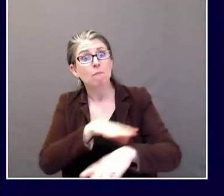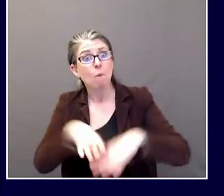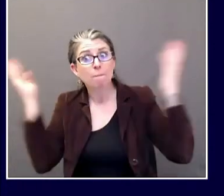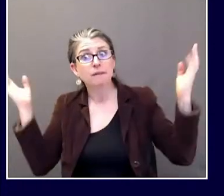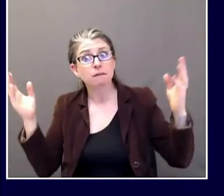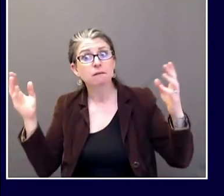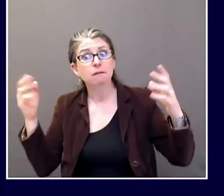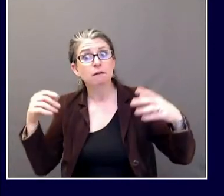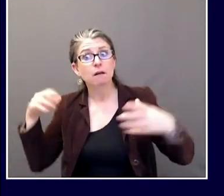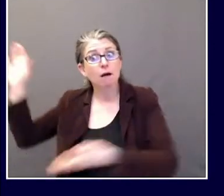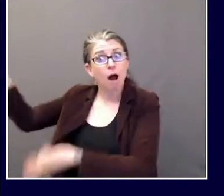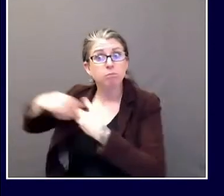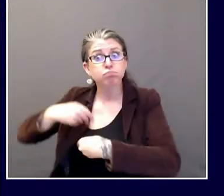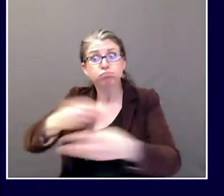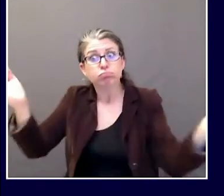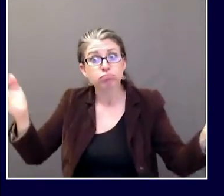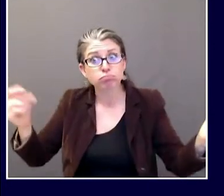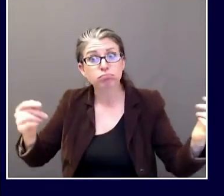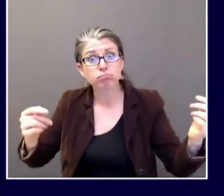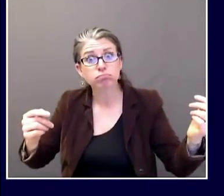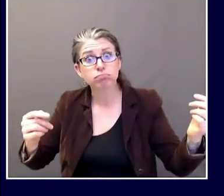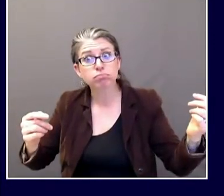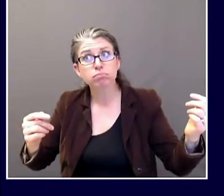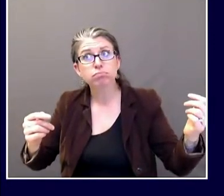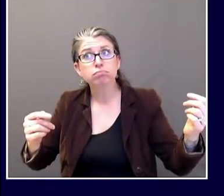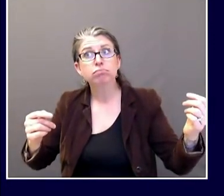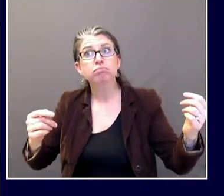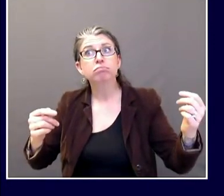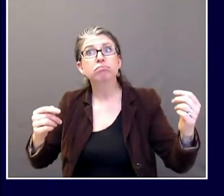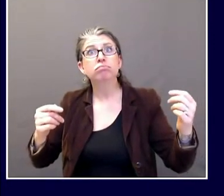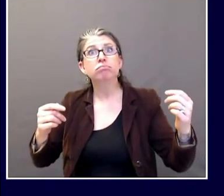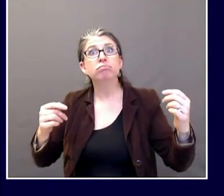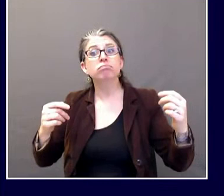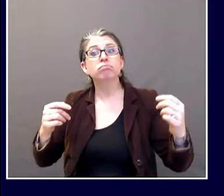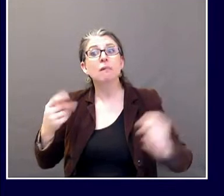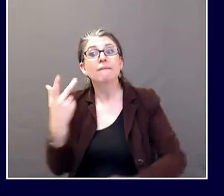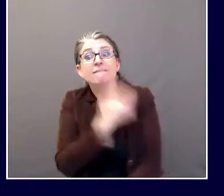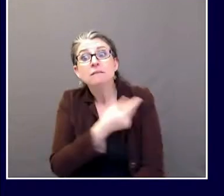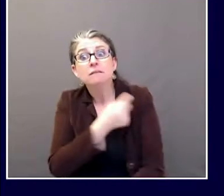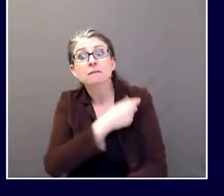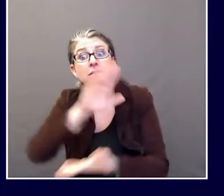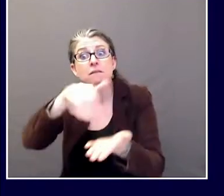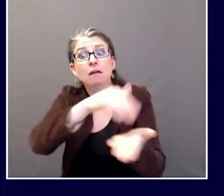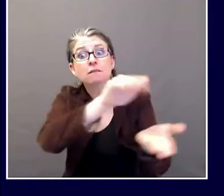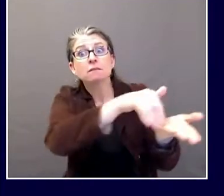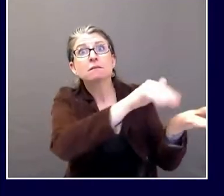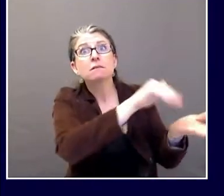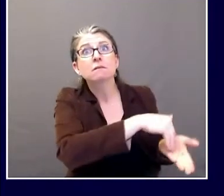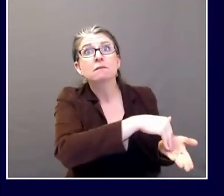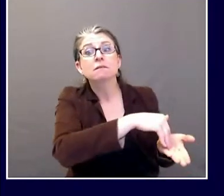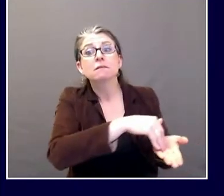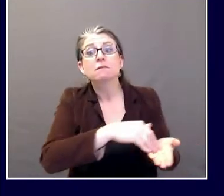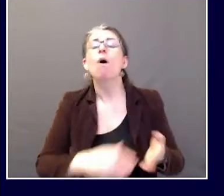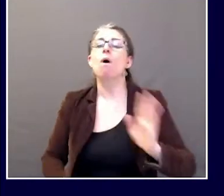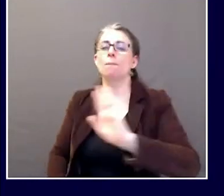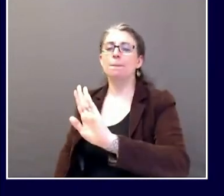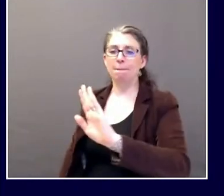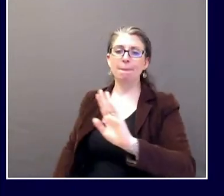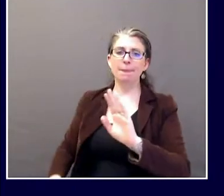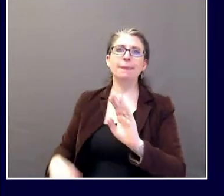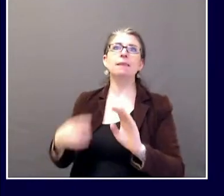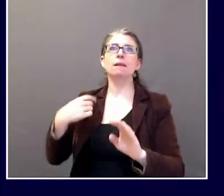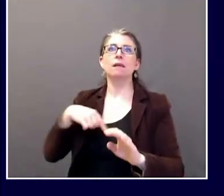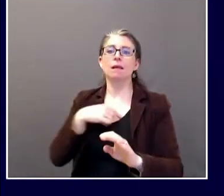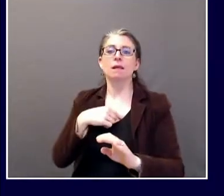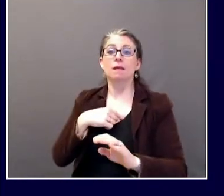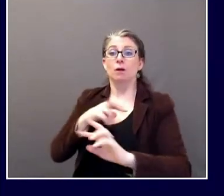this extraordinary effort to set up, and indeed some sites have had to curtail or cancel appointments, why have them open? My view is that there's